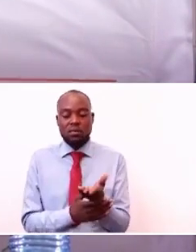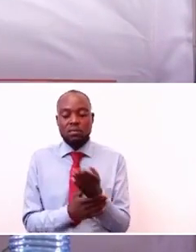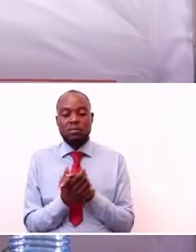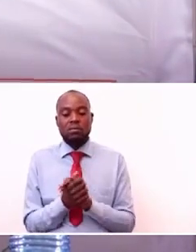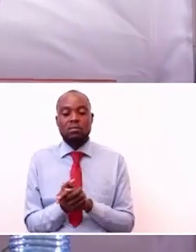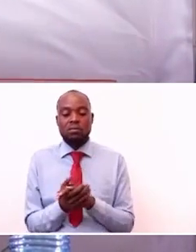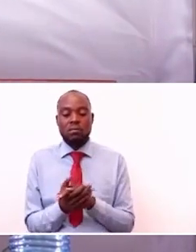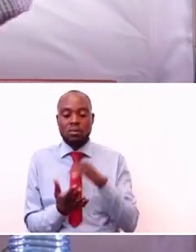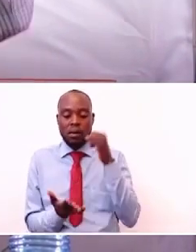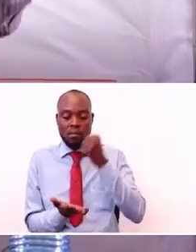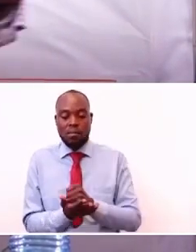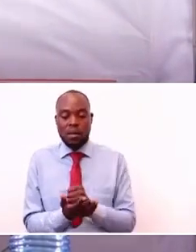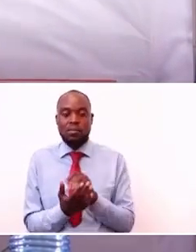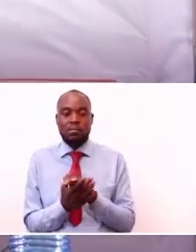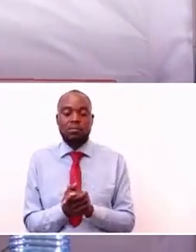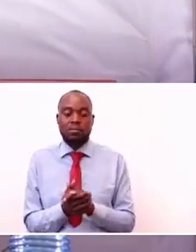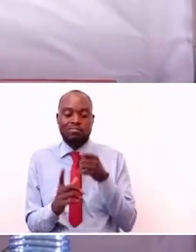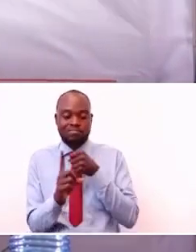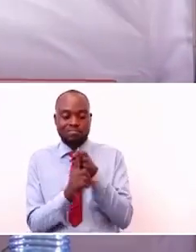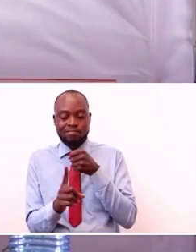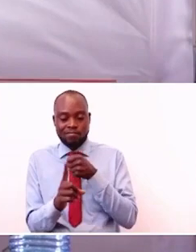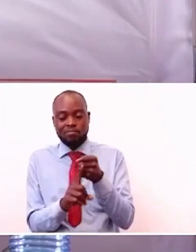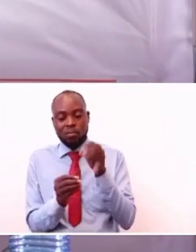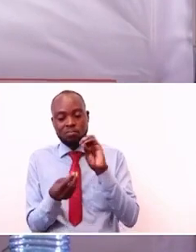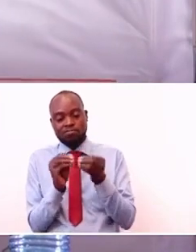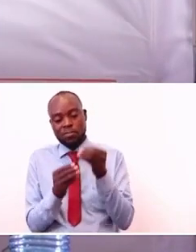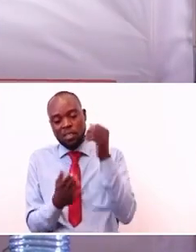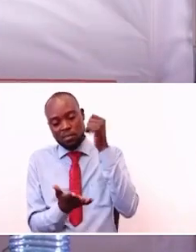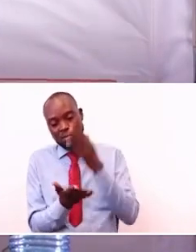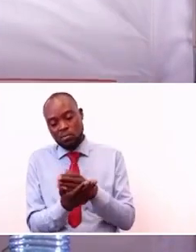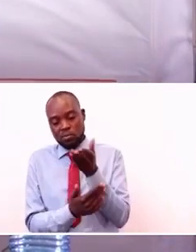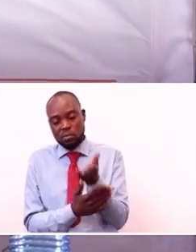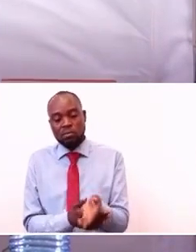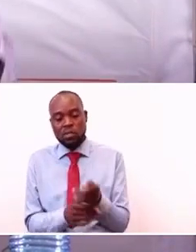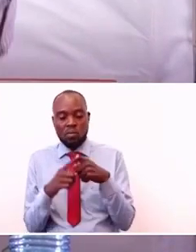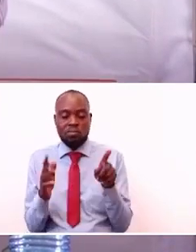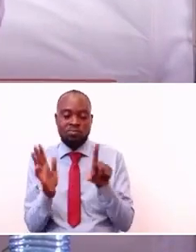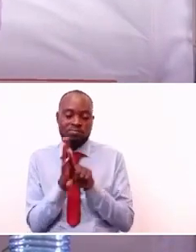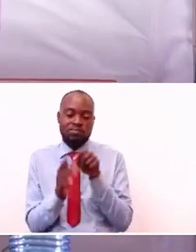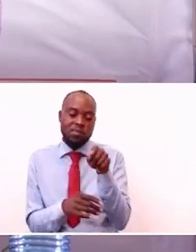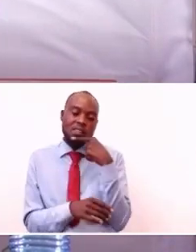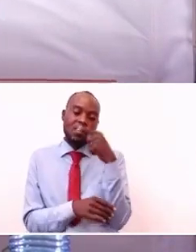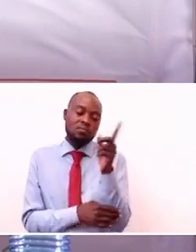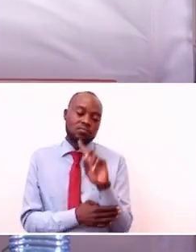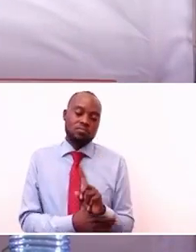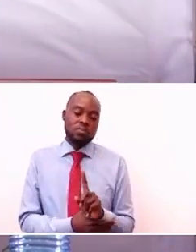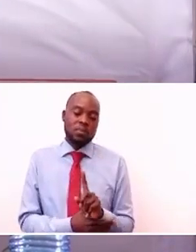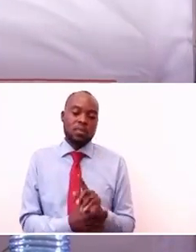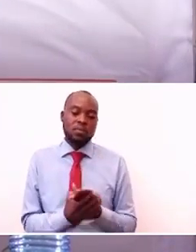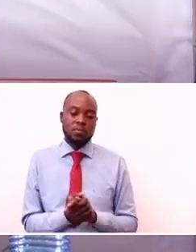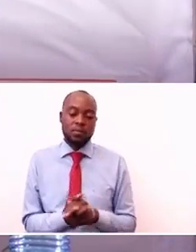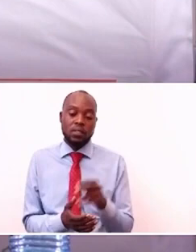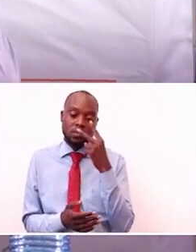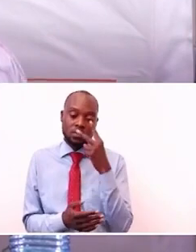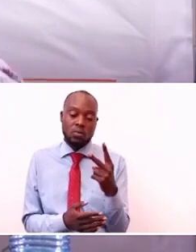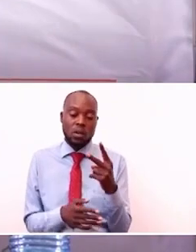banks were lobbying to put a stop to it. The regulator at that time said, no. Let's see where